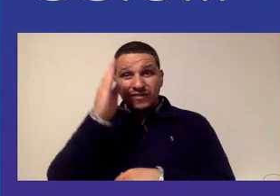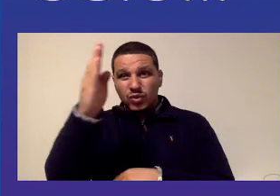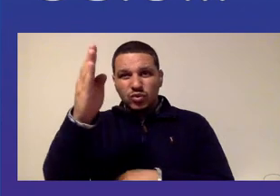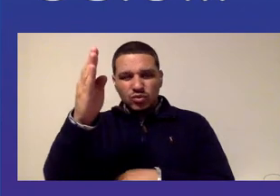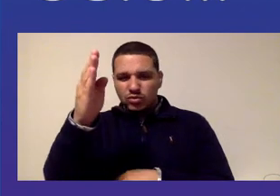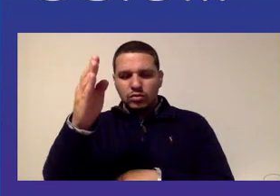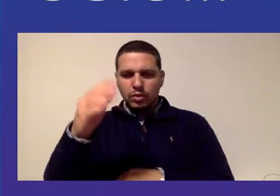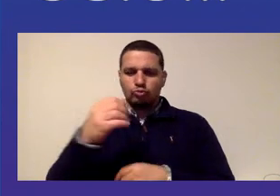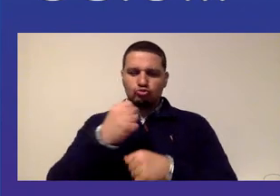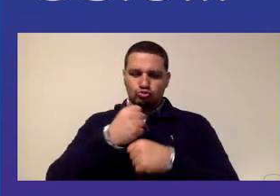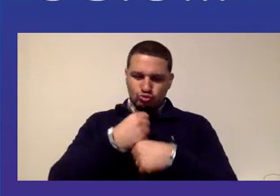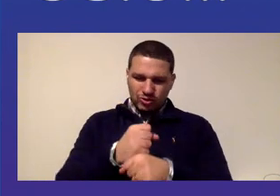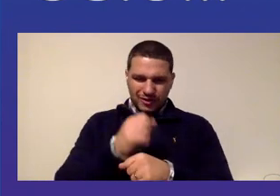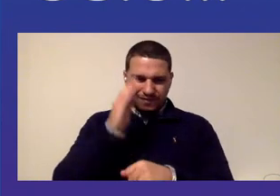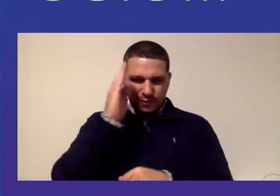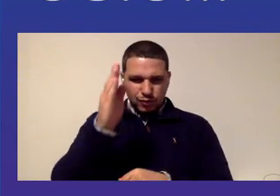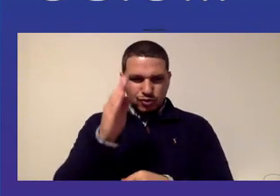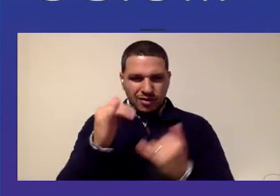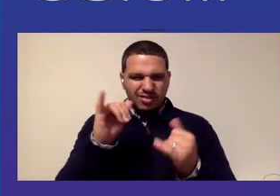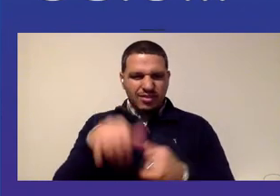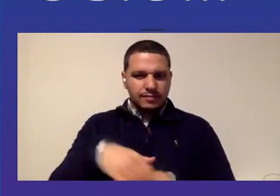future.